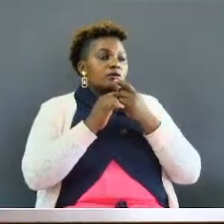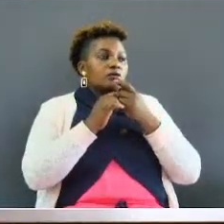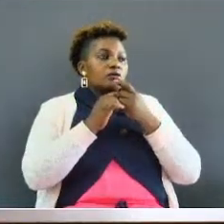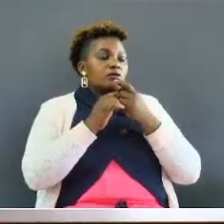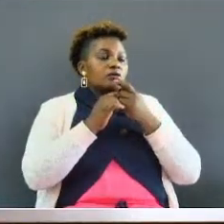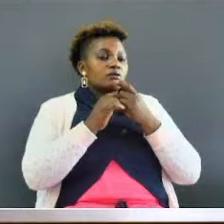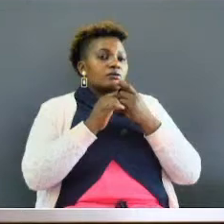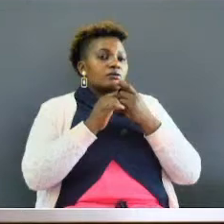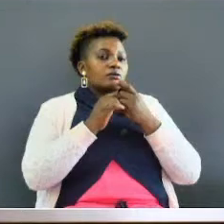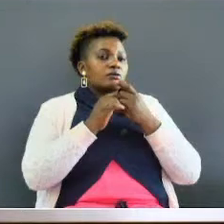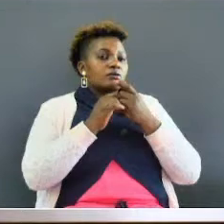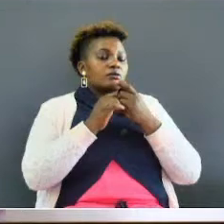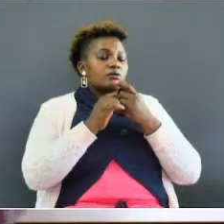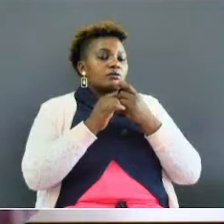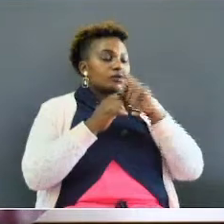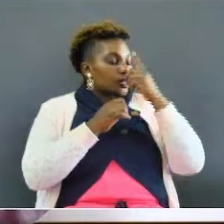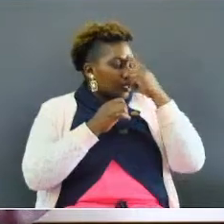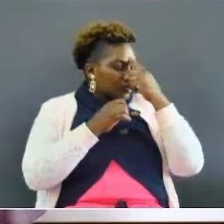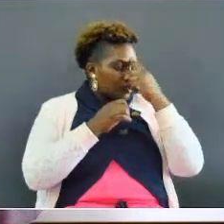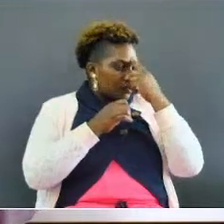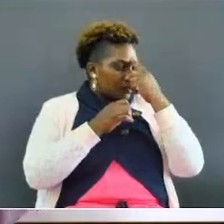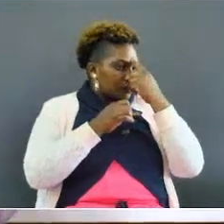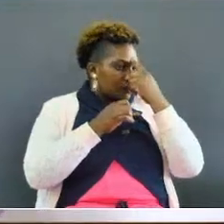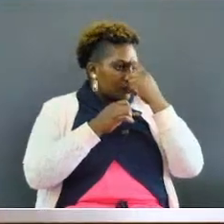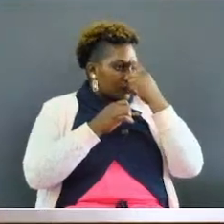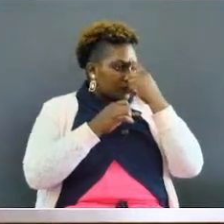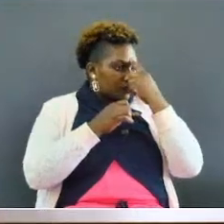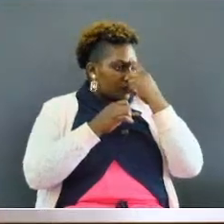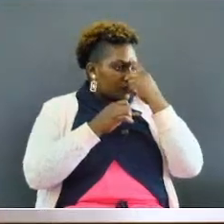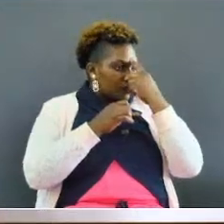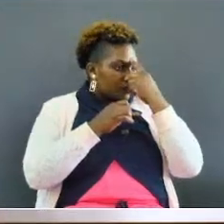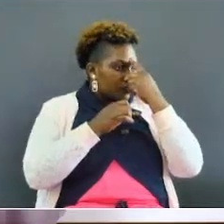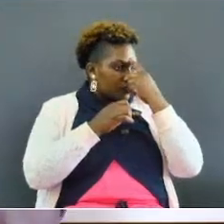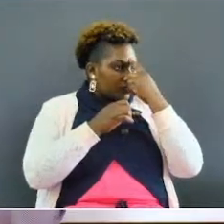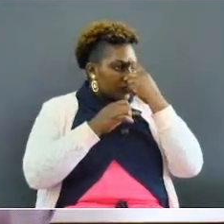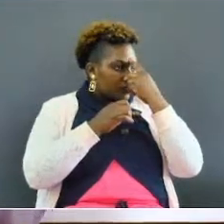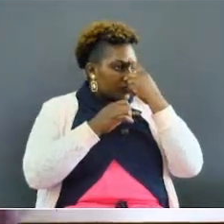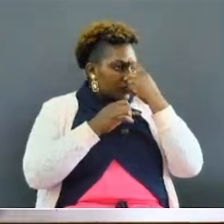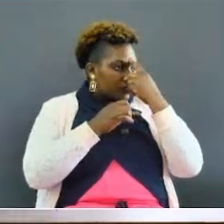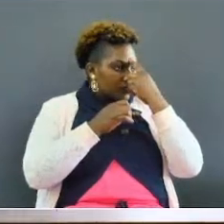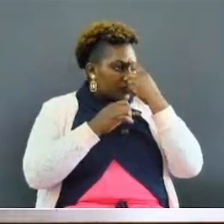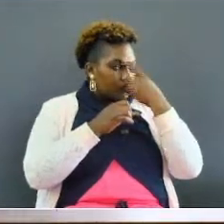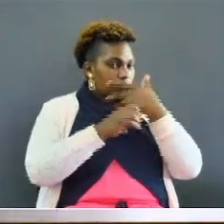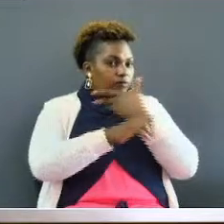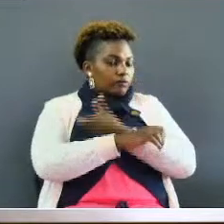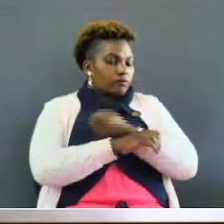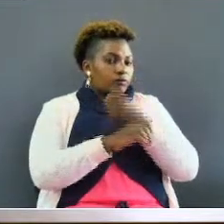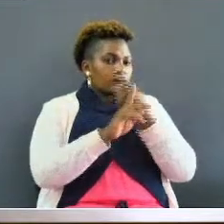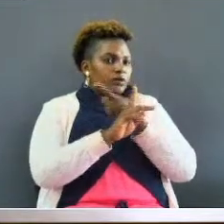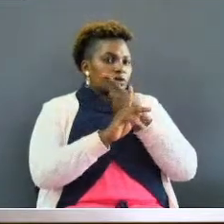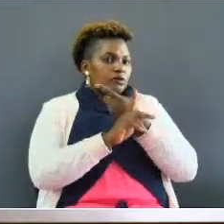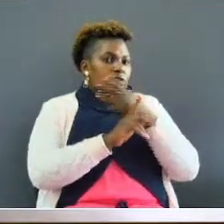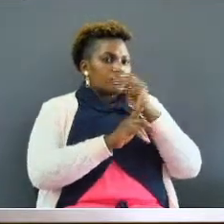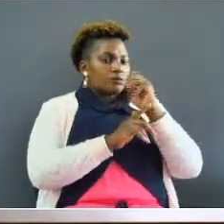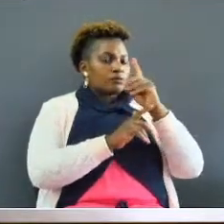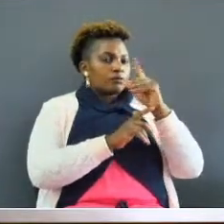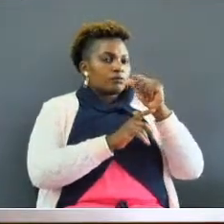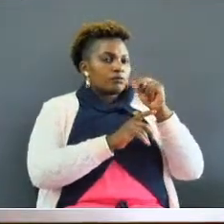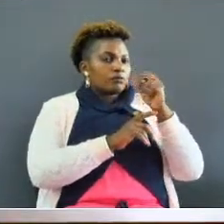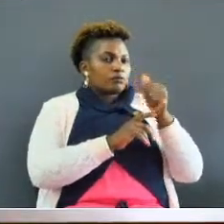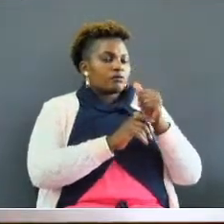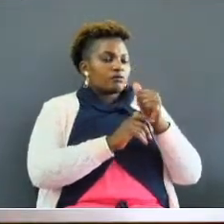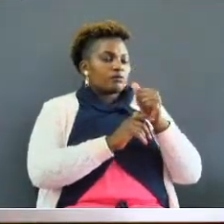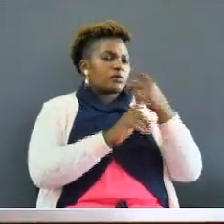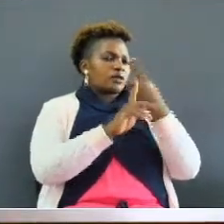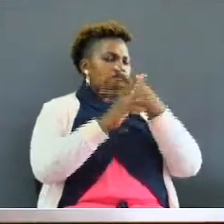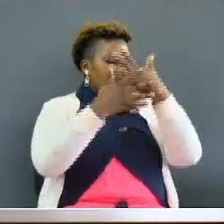that the Delta variant, we have several vaccines, the AstraZeneca, the Moderna, the Pfizer Biotech,